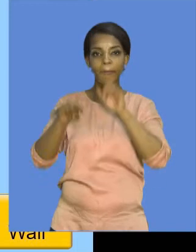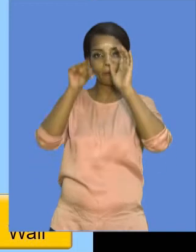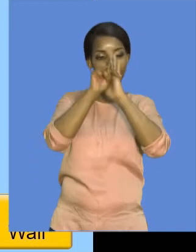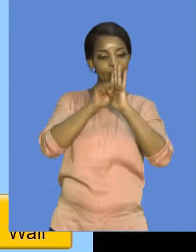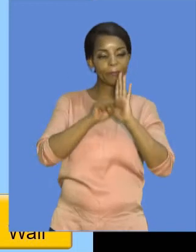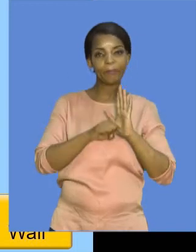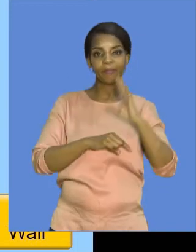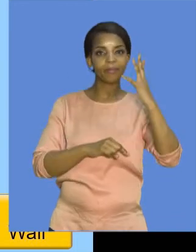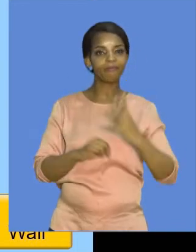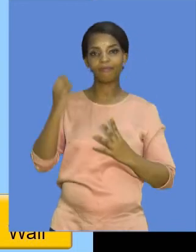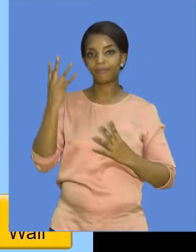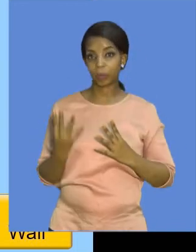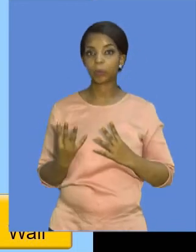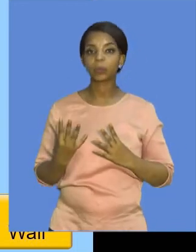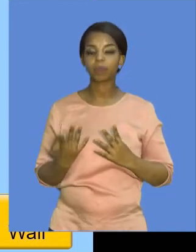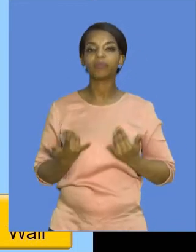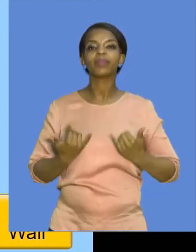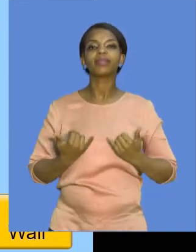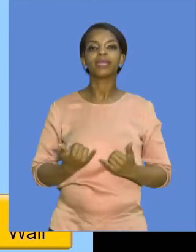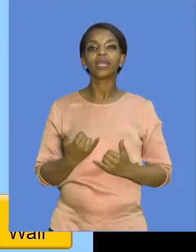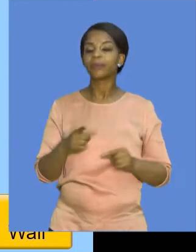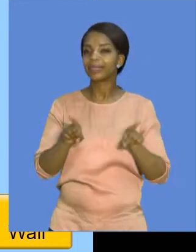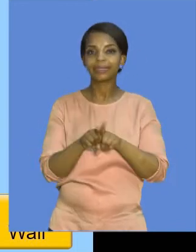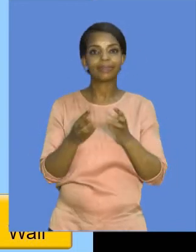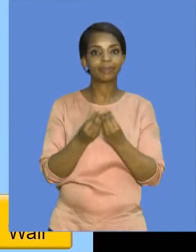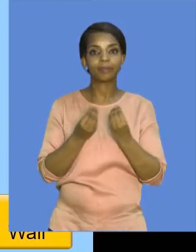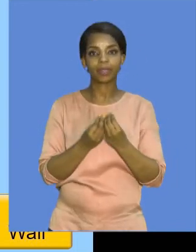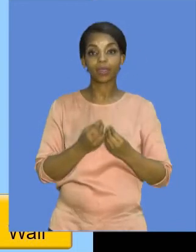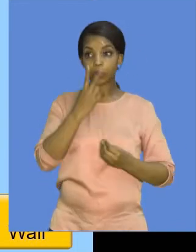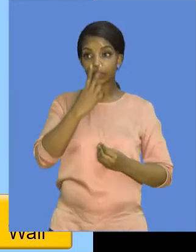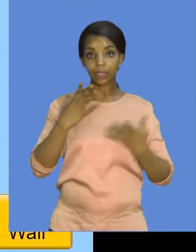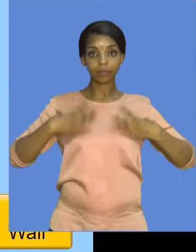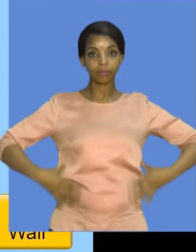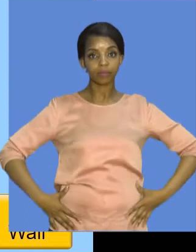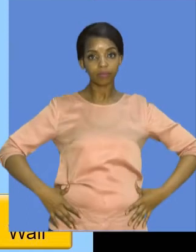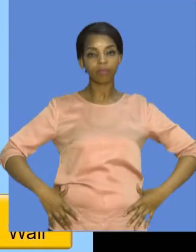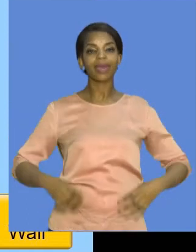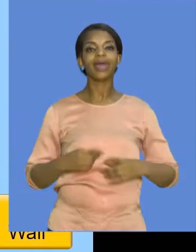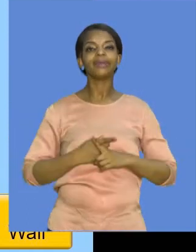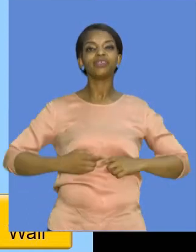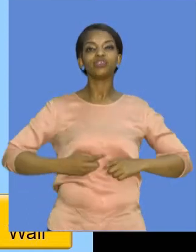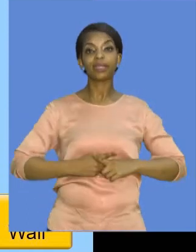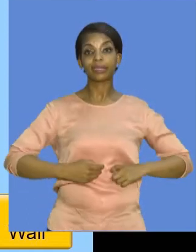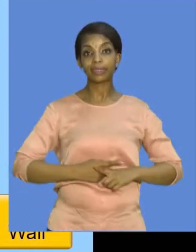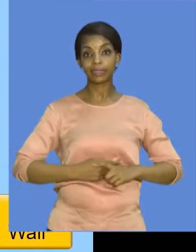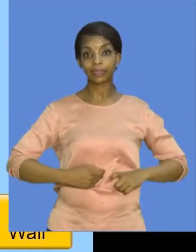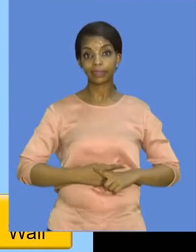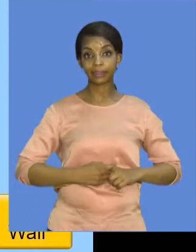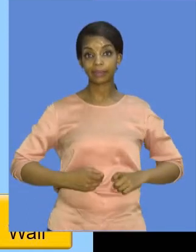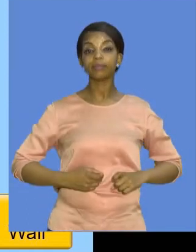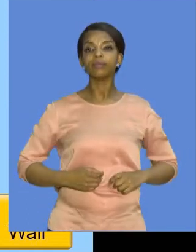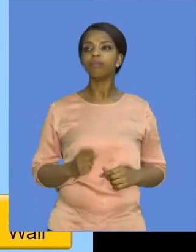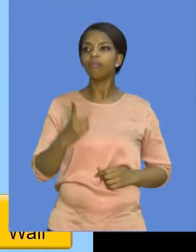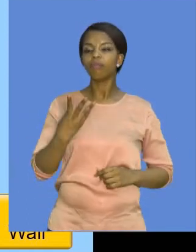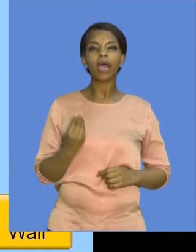of the positive charges. The similar thing can happen with your woolen jersey, right? So the woolen jersey has got a lot of atoms,